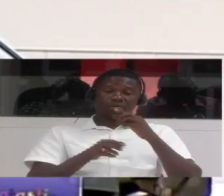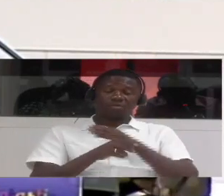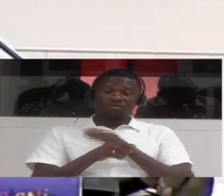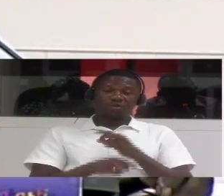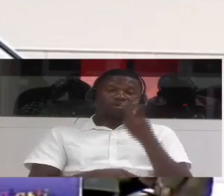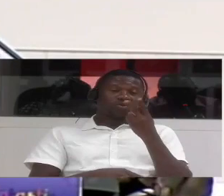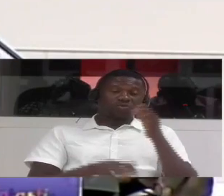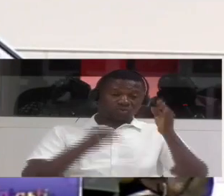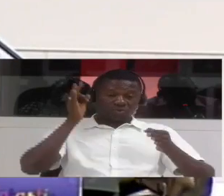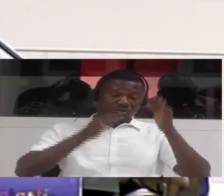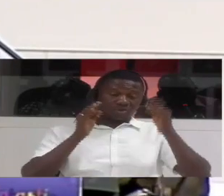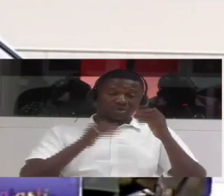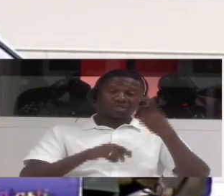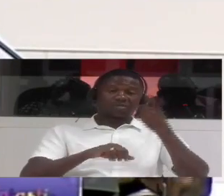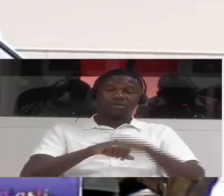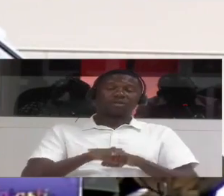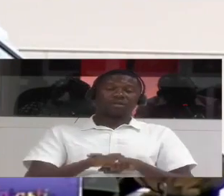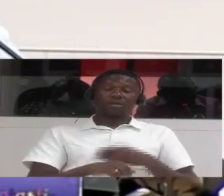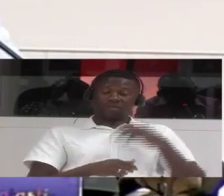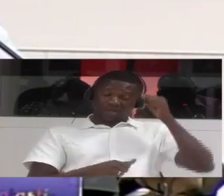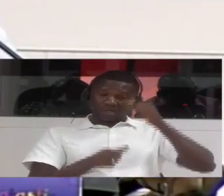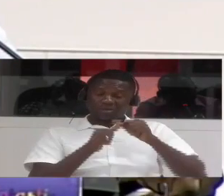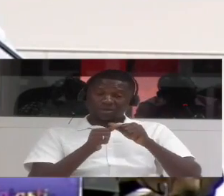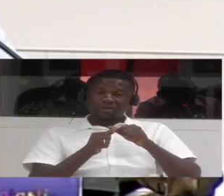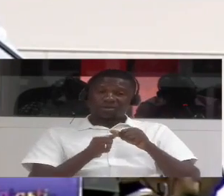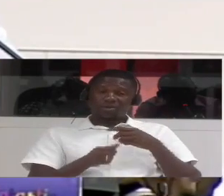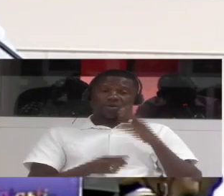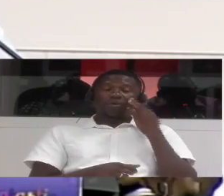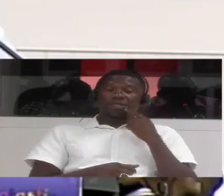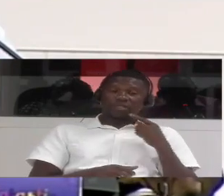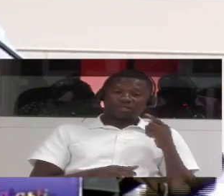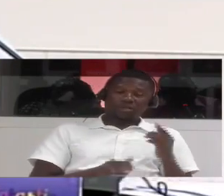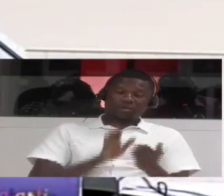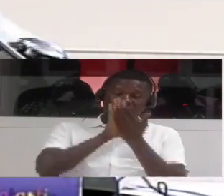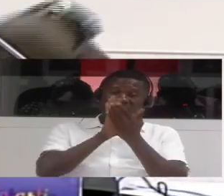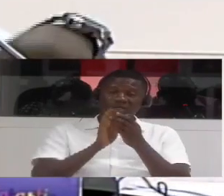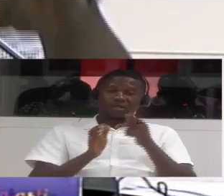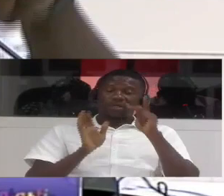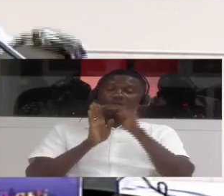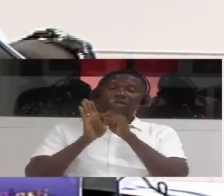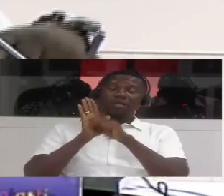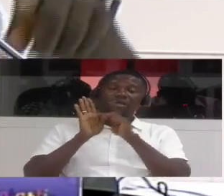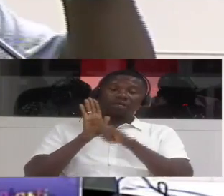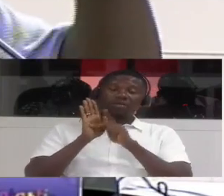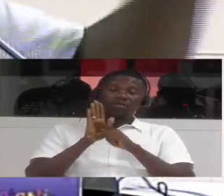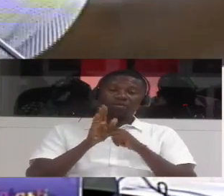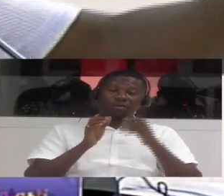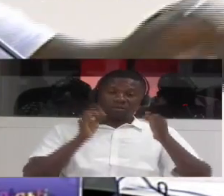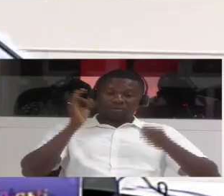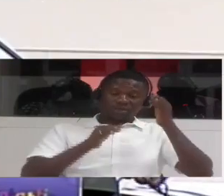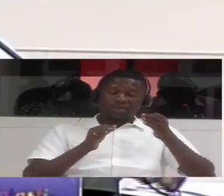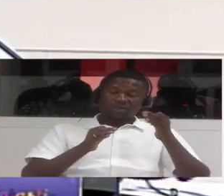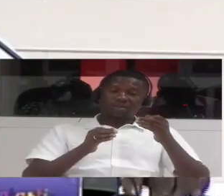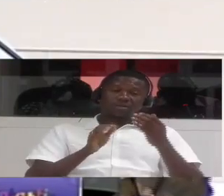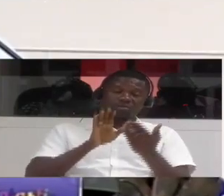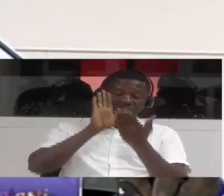remember there was a particular day when he appeared at the Carnifie Magistrates Court And at the same time, in the afternoon, he